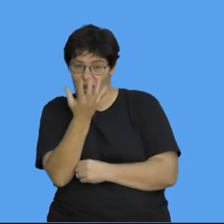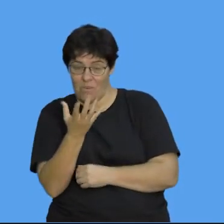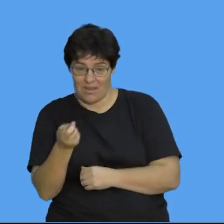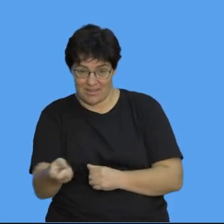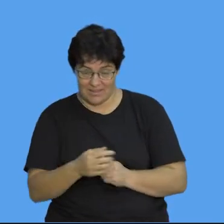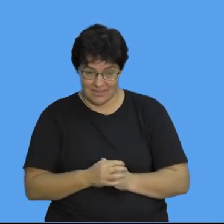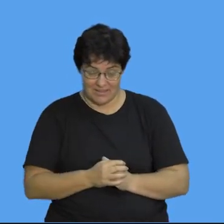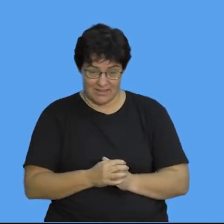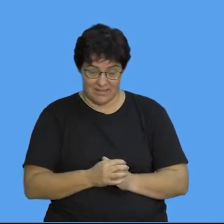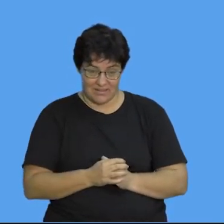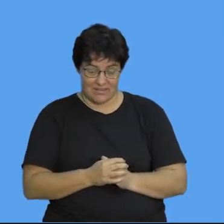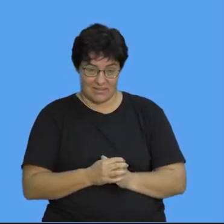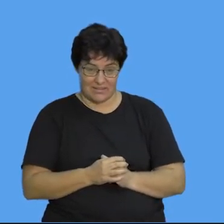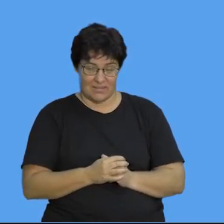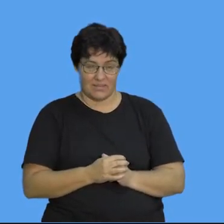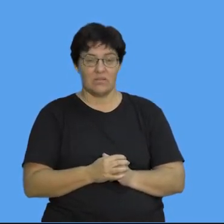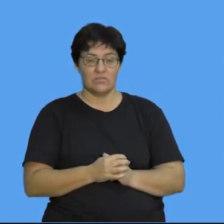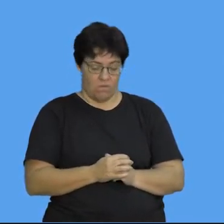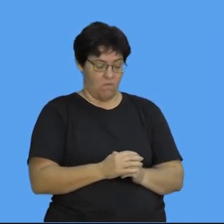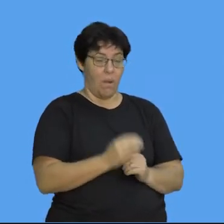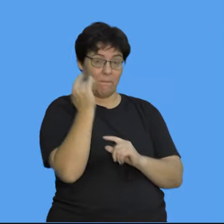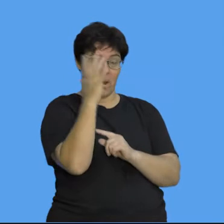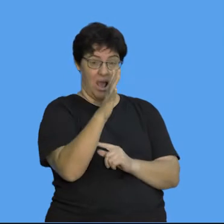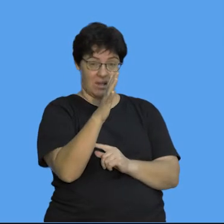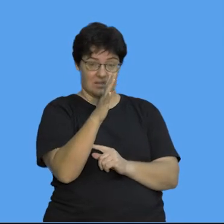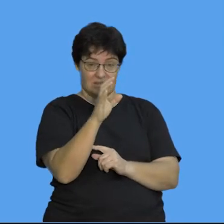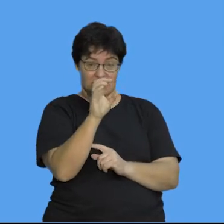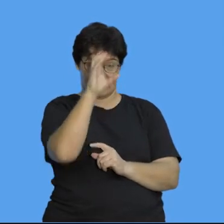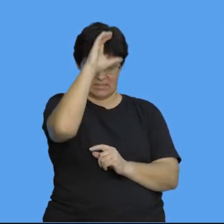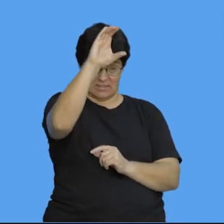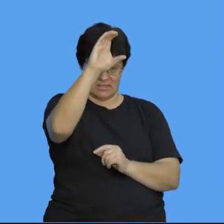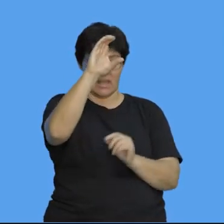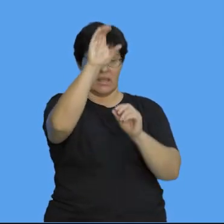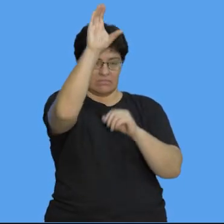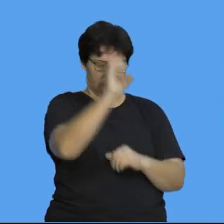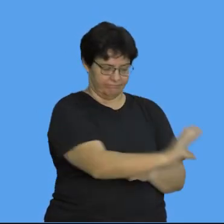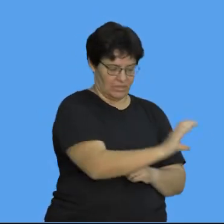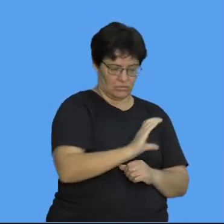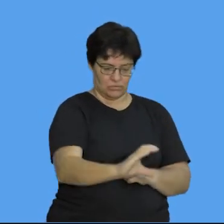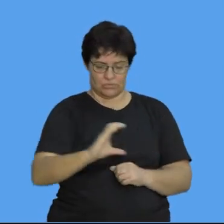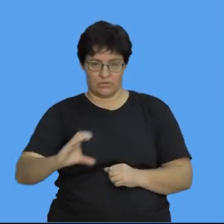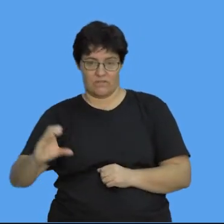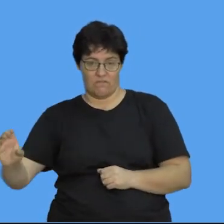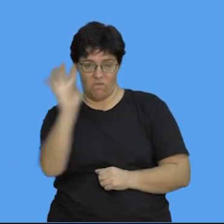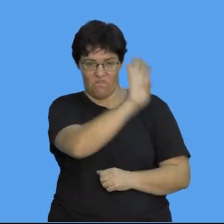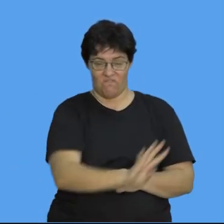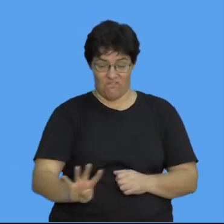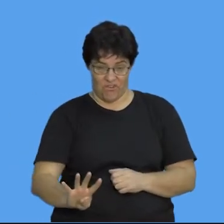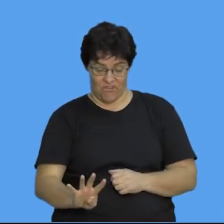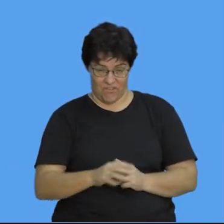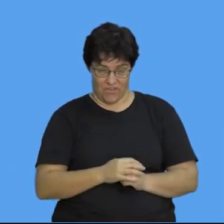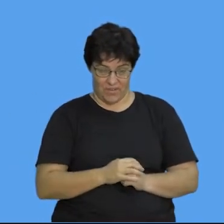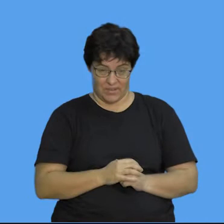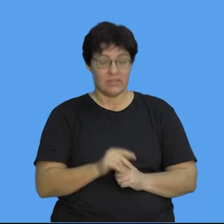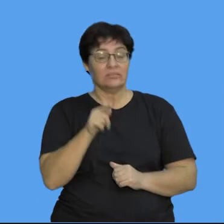flower. Okay, so we're taking our plant kingdom and we're going to divide it into the 4 groups. And we're going to look